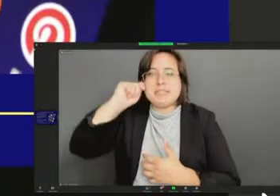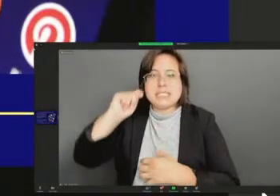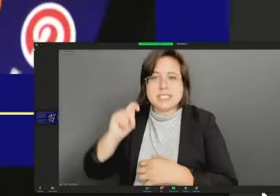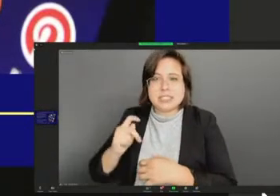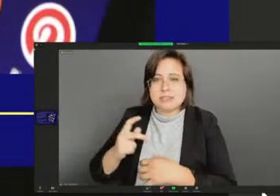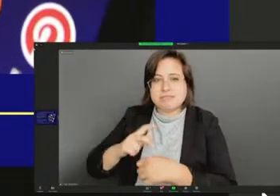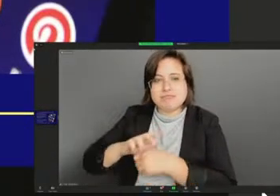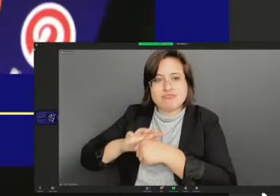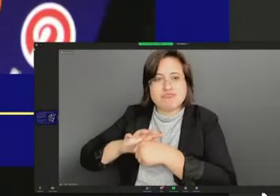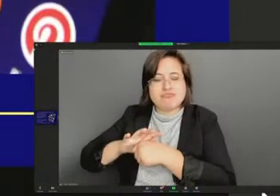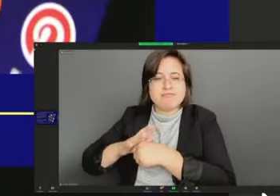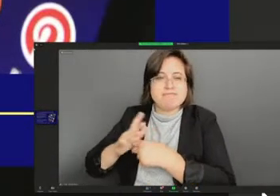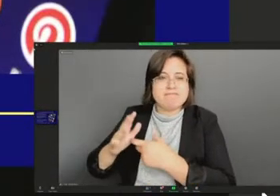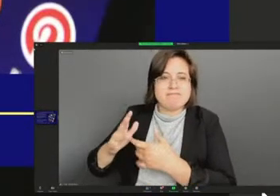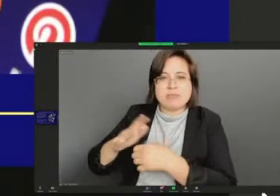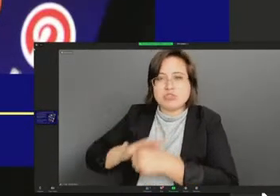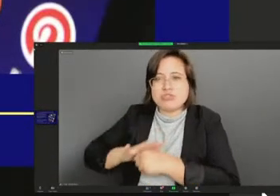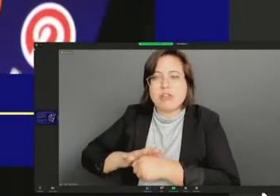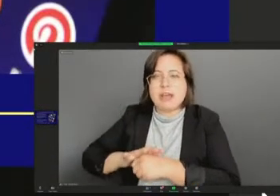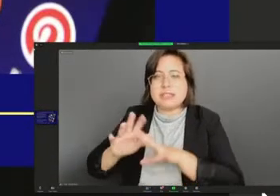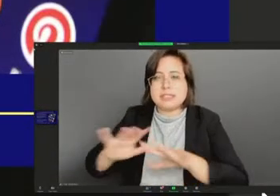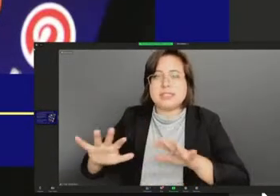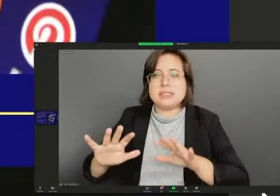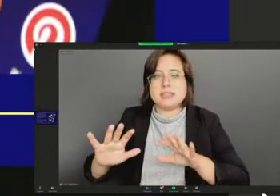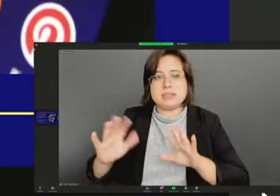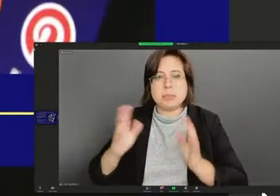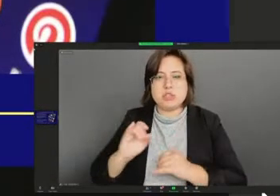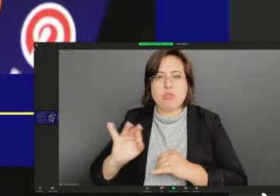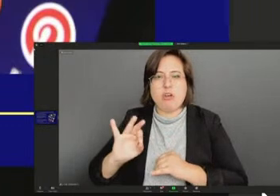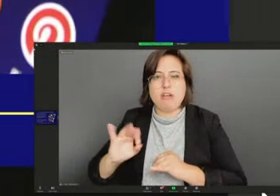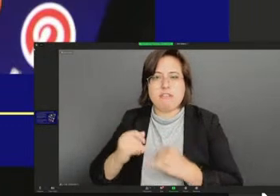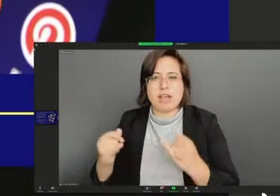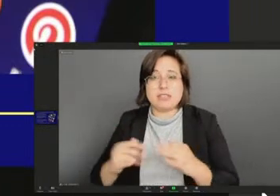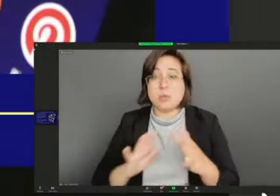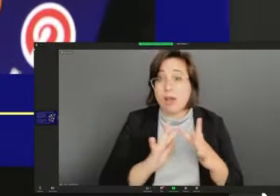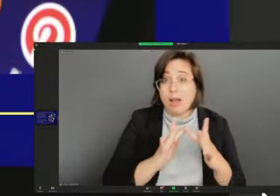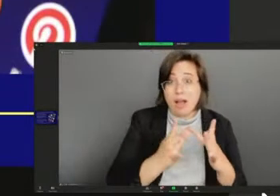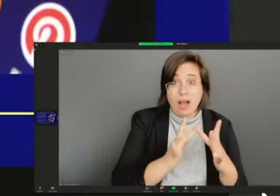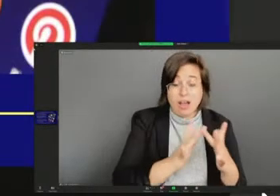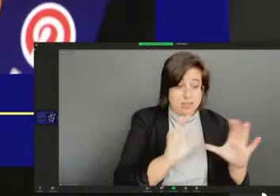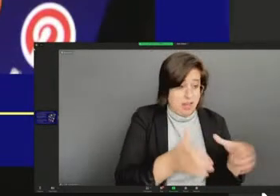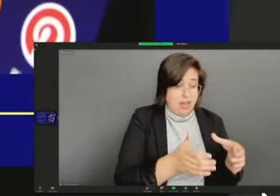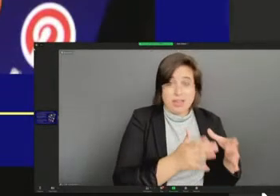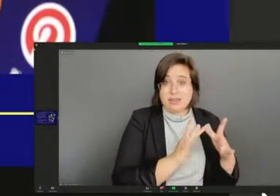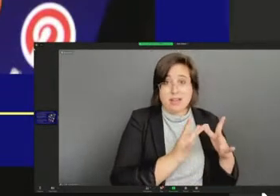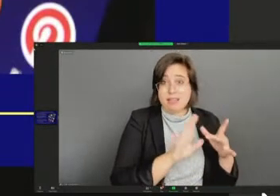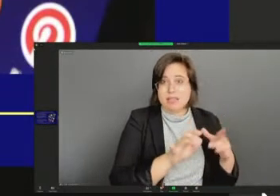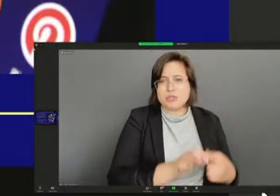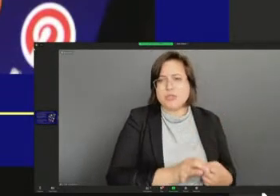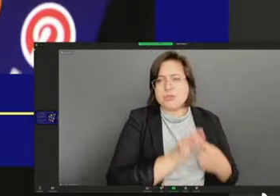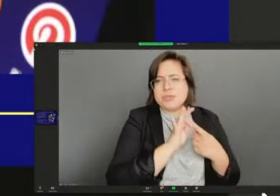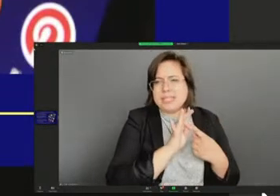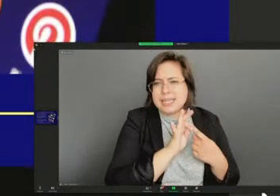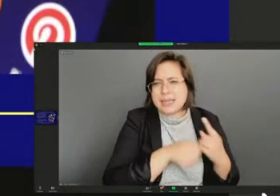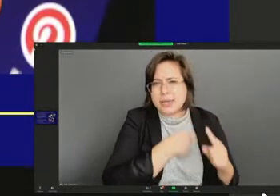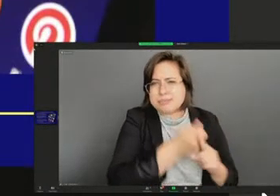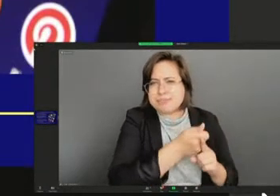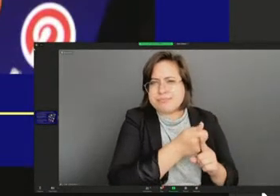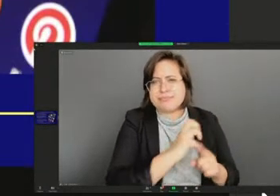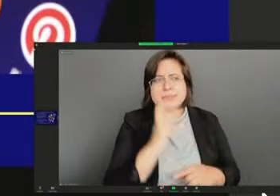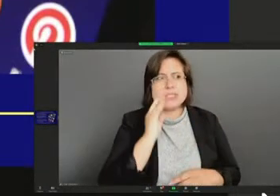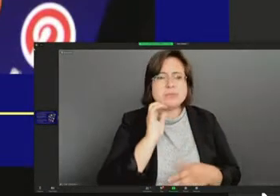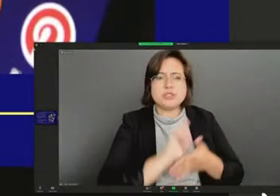of discrimination in offline contexts. So just the online space is a unique contributor to experiences